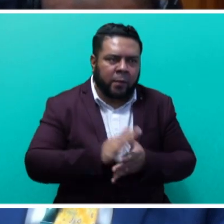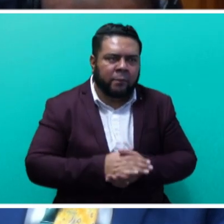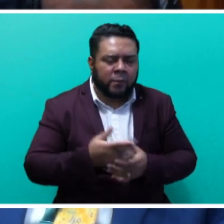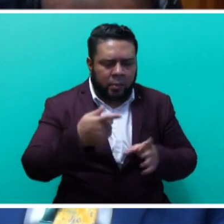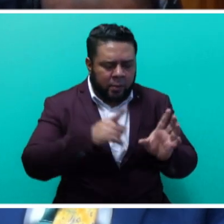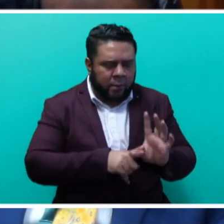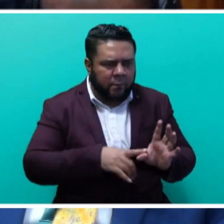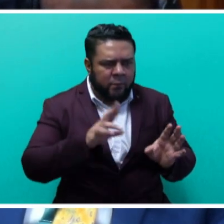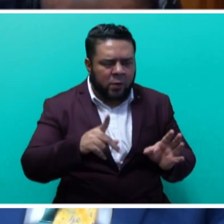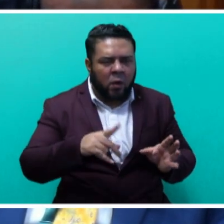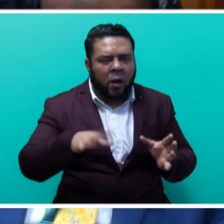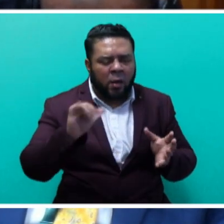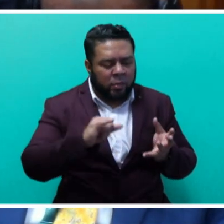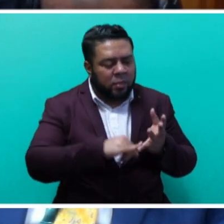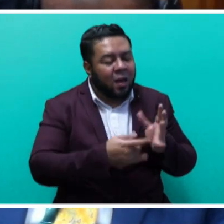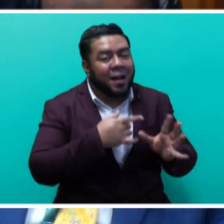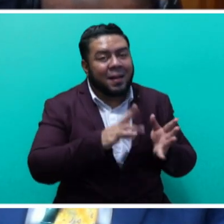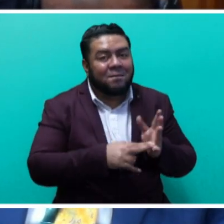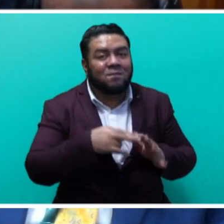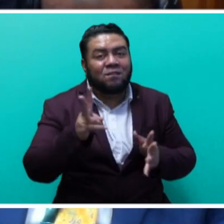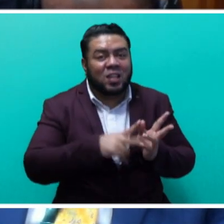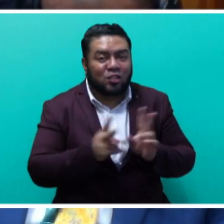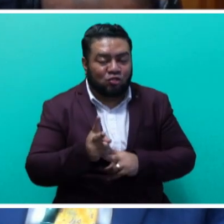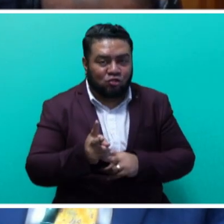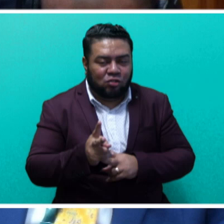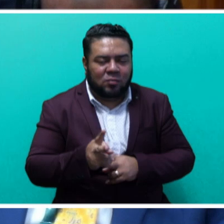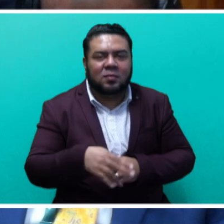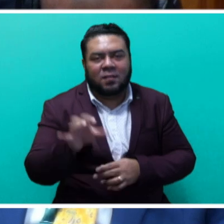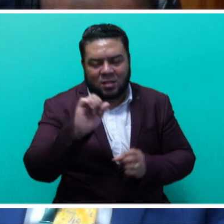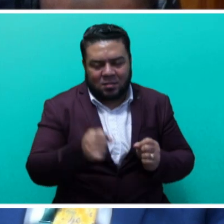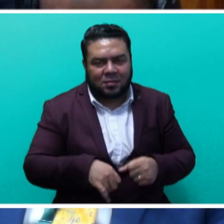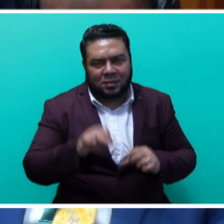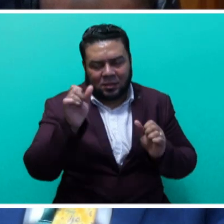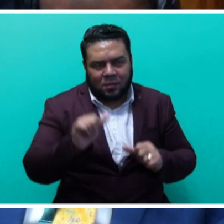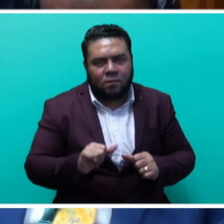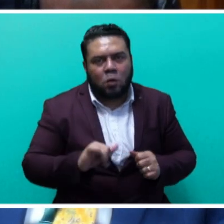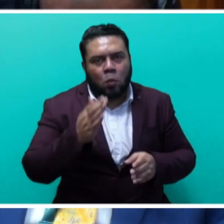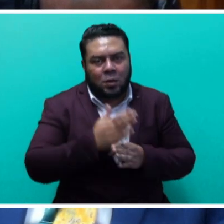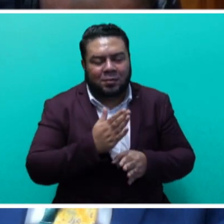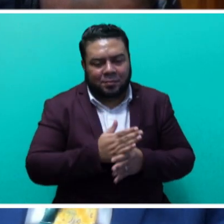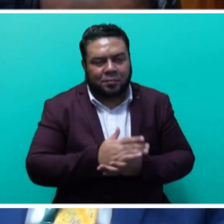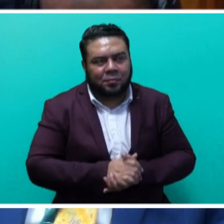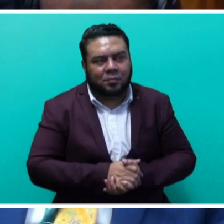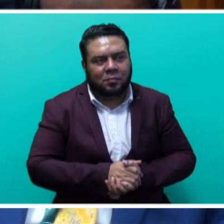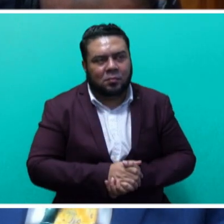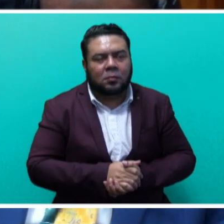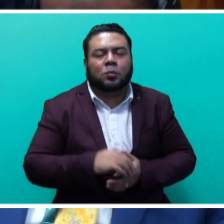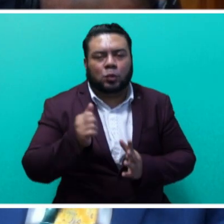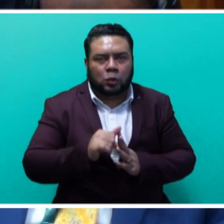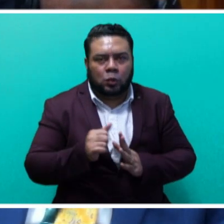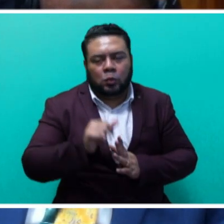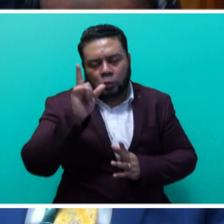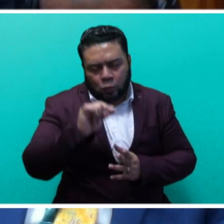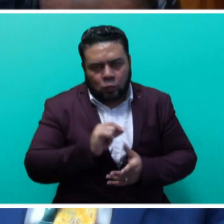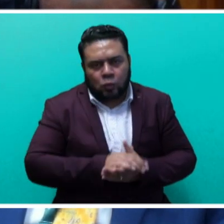earmarked for Koroi Sana village frontage. Survey and design for seal extension works will also be undertaken